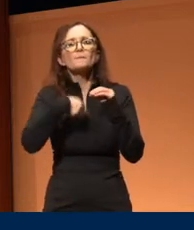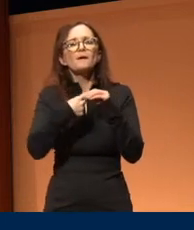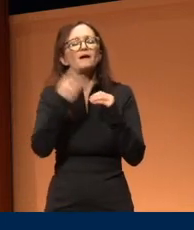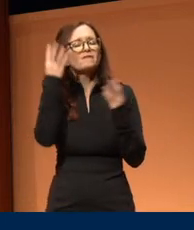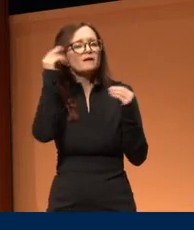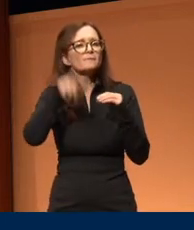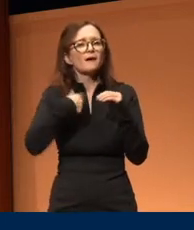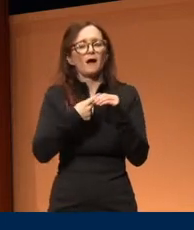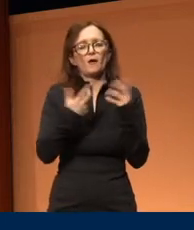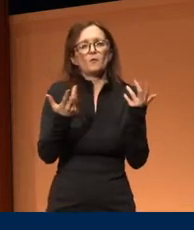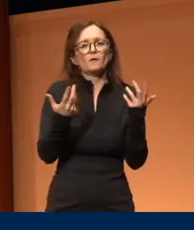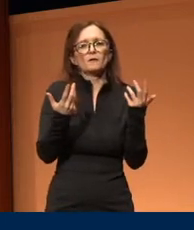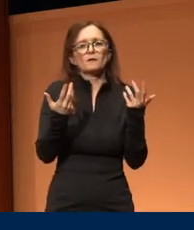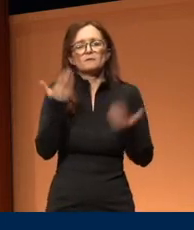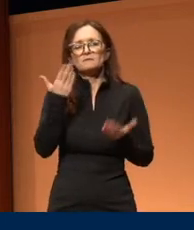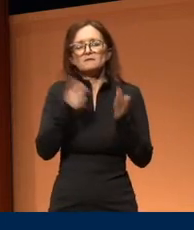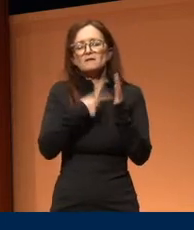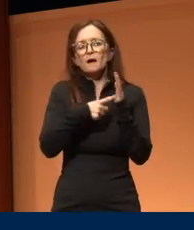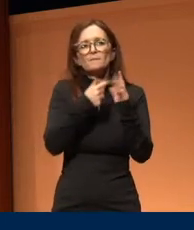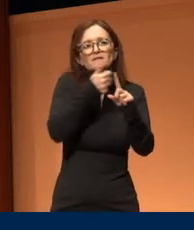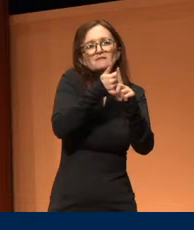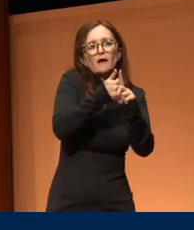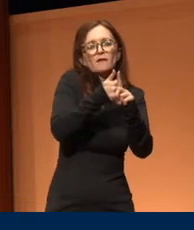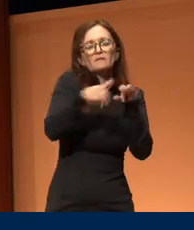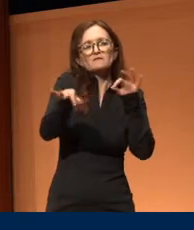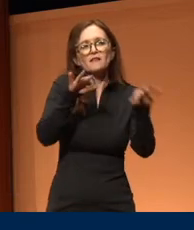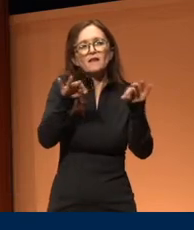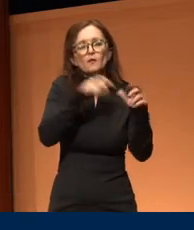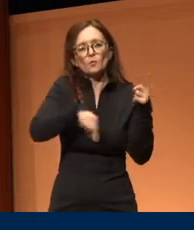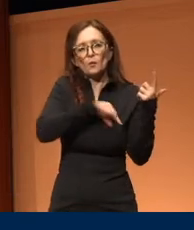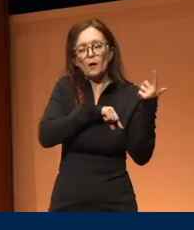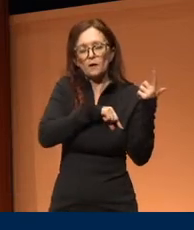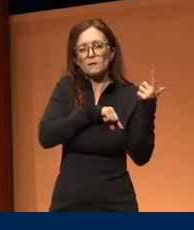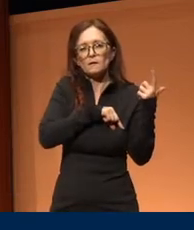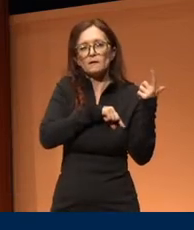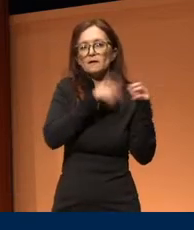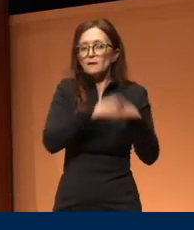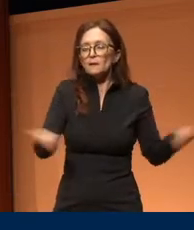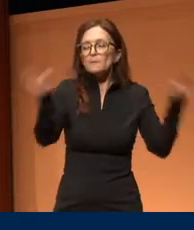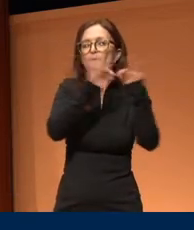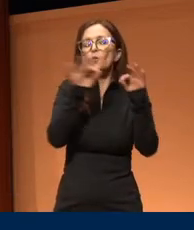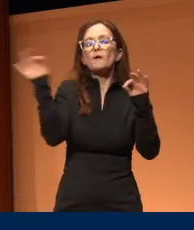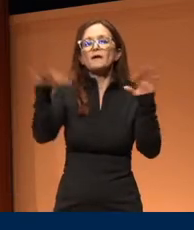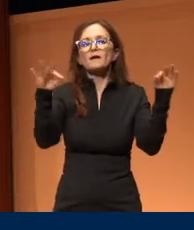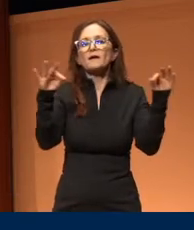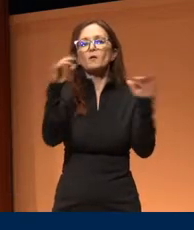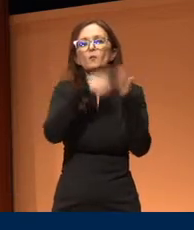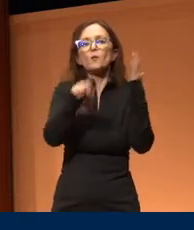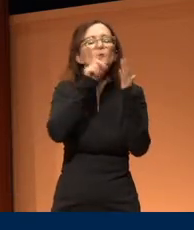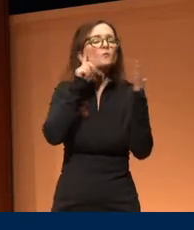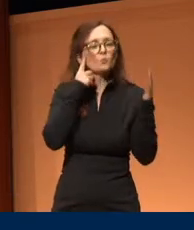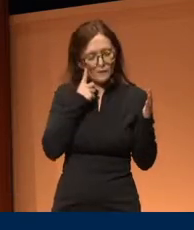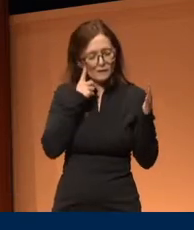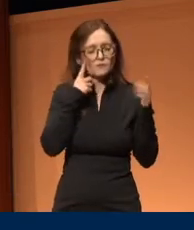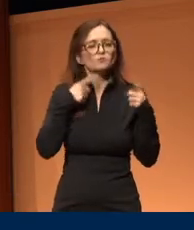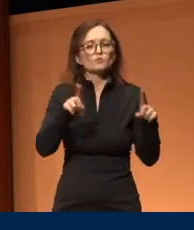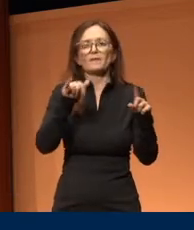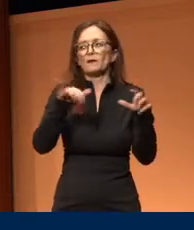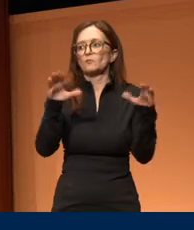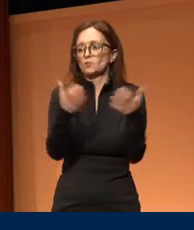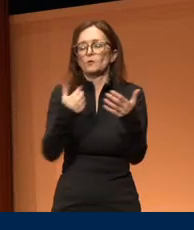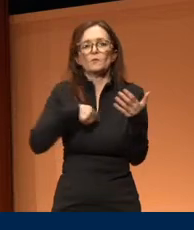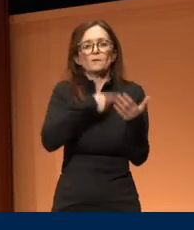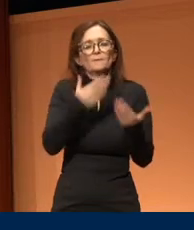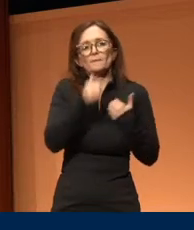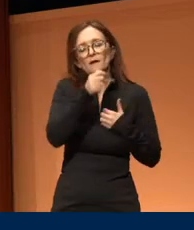considered whether there are some self-selecting qualities which are importantly contributing to what you witnessed in those groupings that we might not